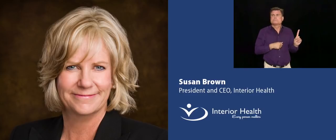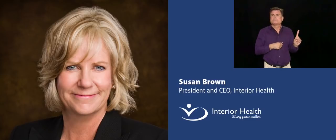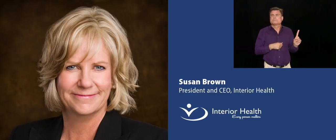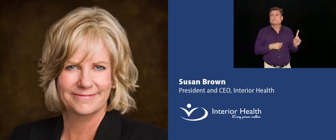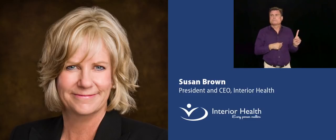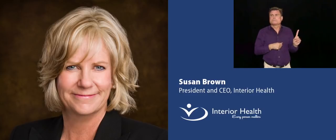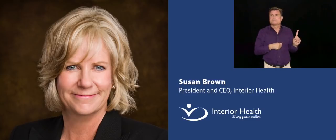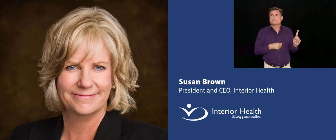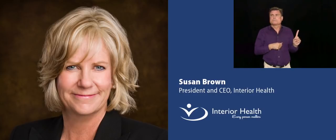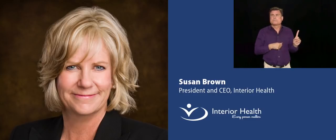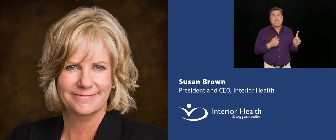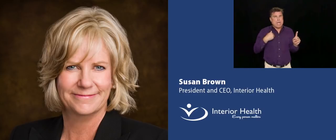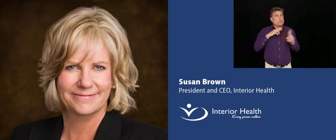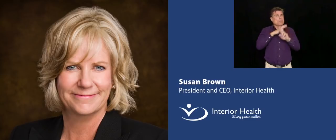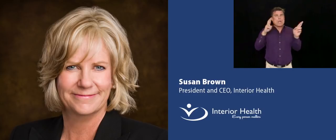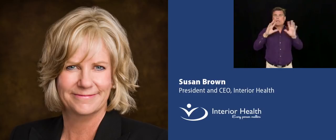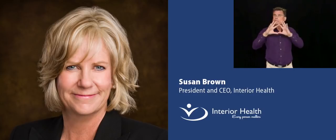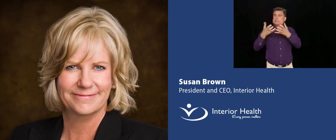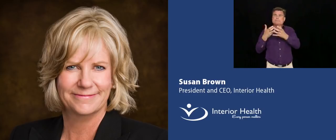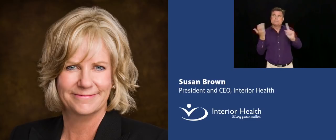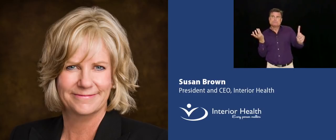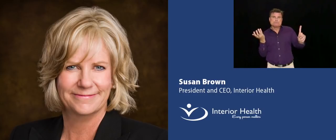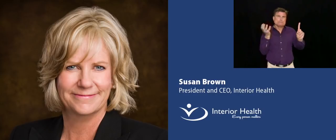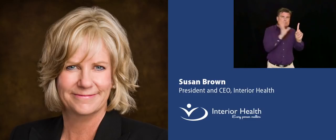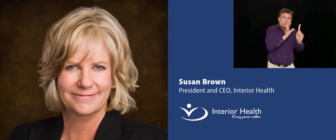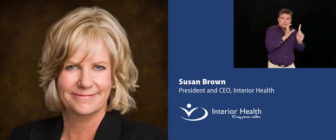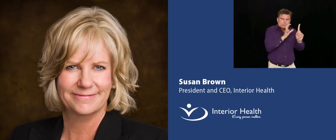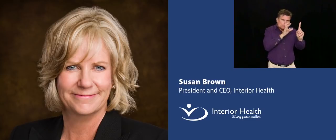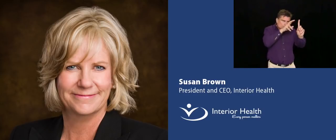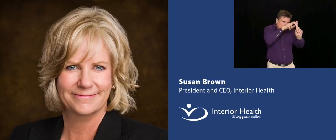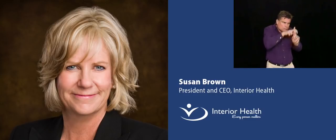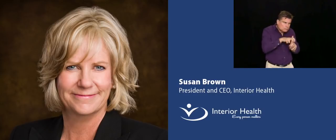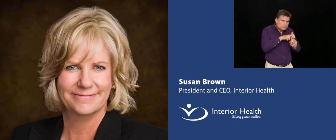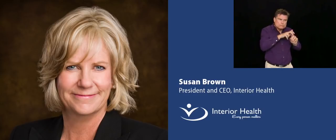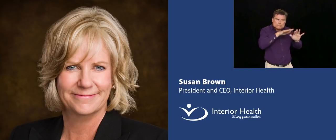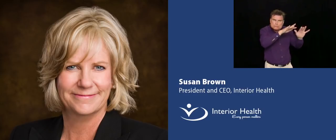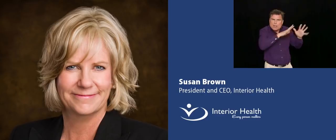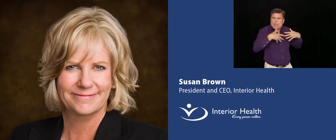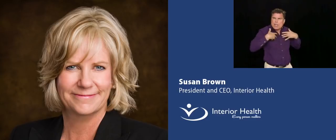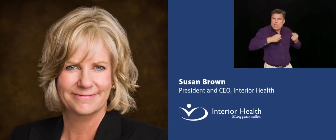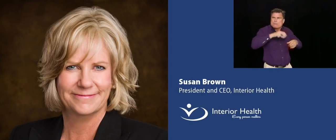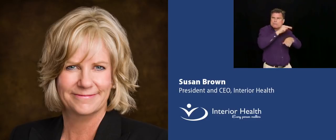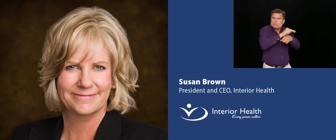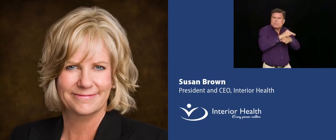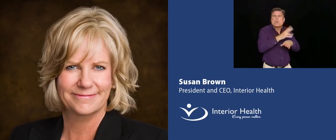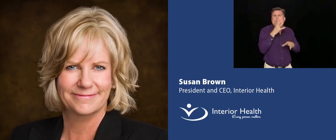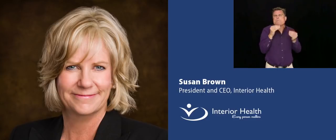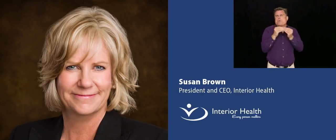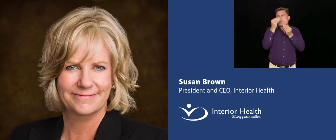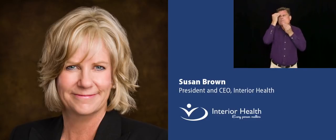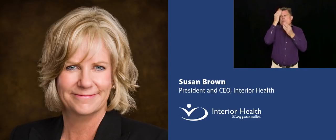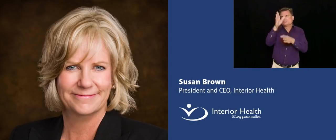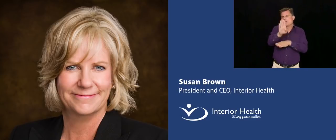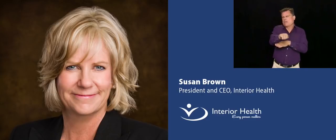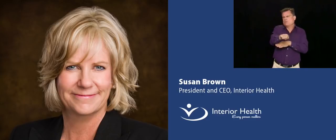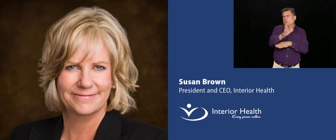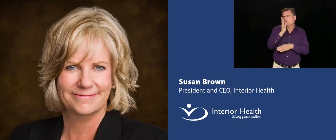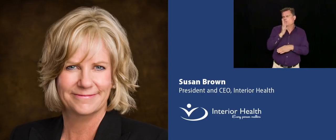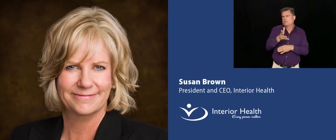there's a team on site that are helping, and obviously additional information will become available later